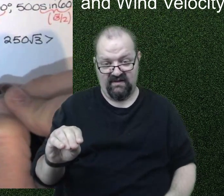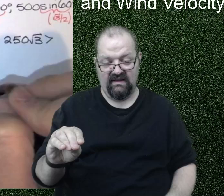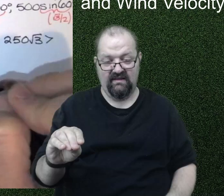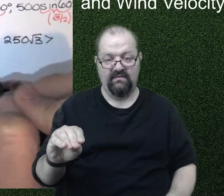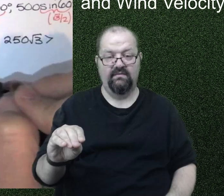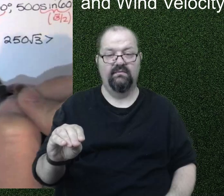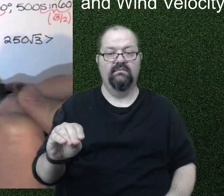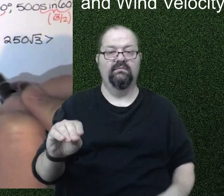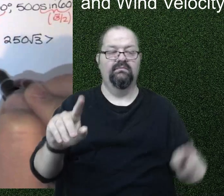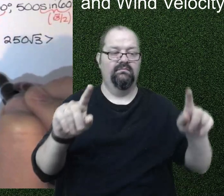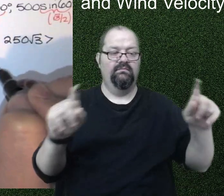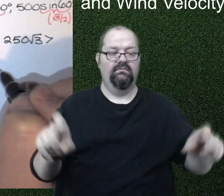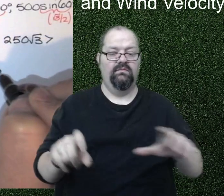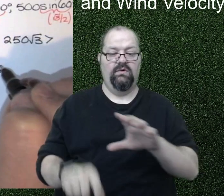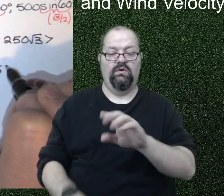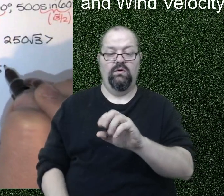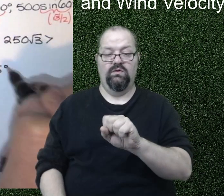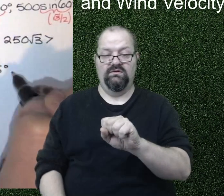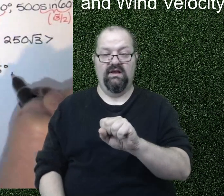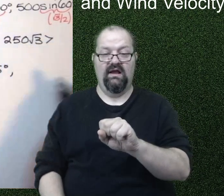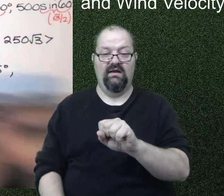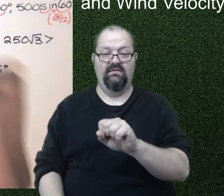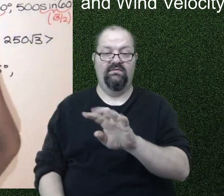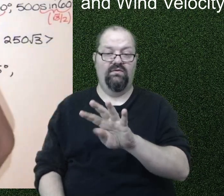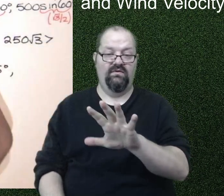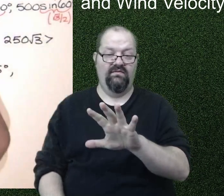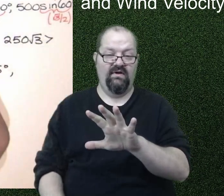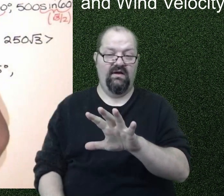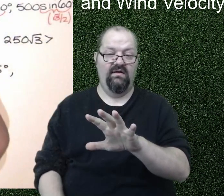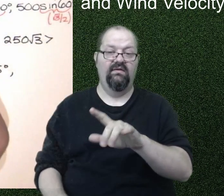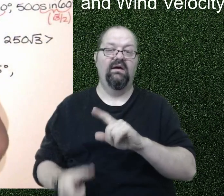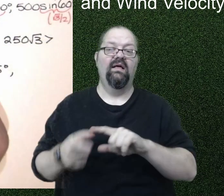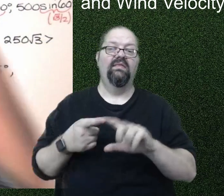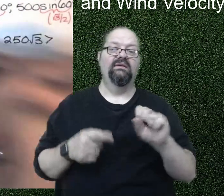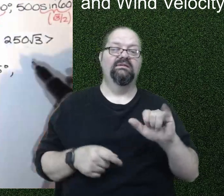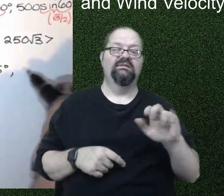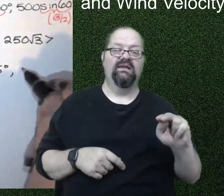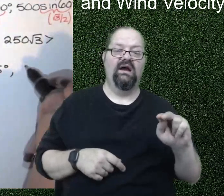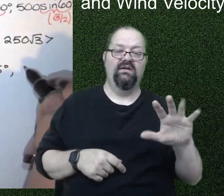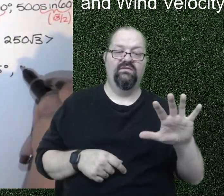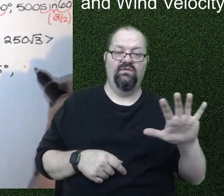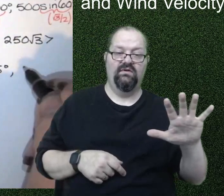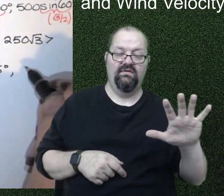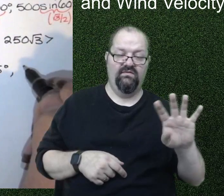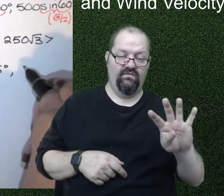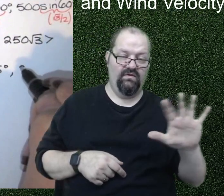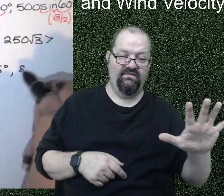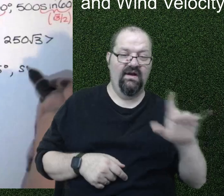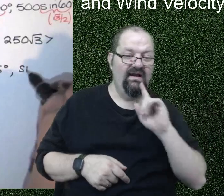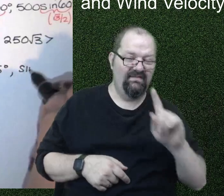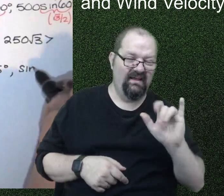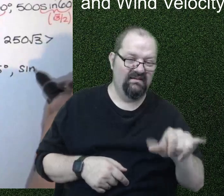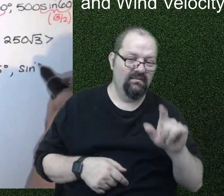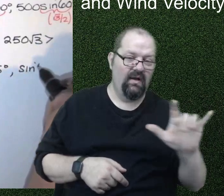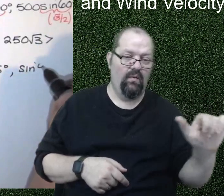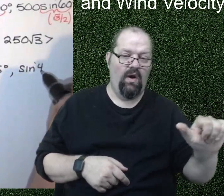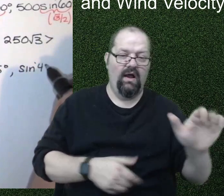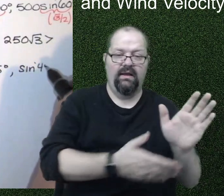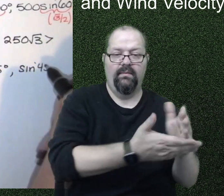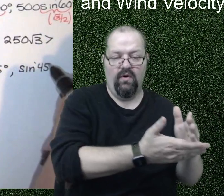45, that's my x component, and then the sine of 45 is my y component.